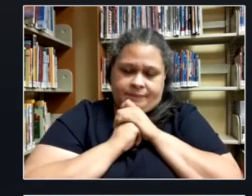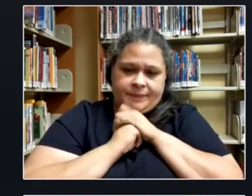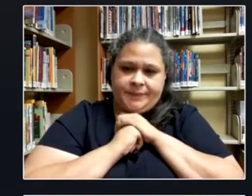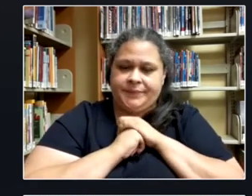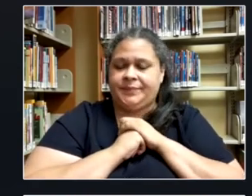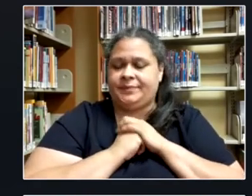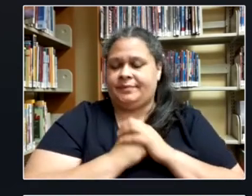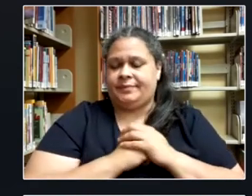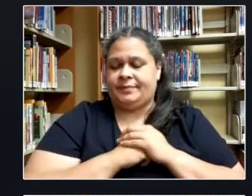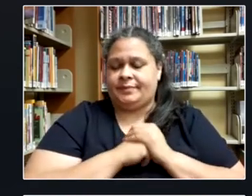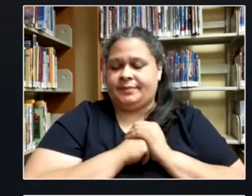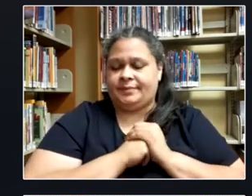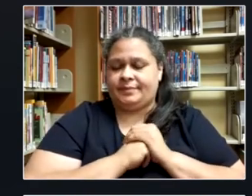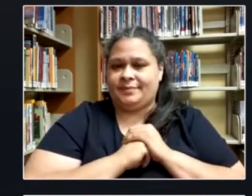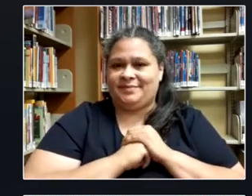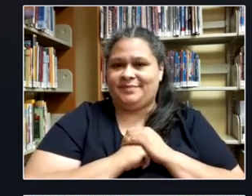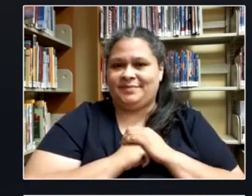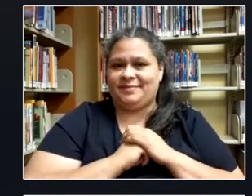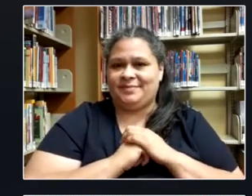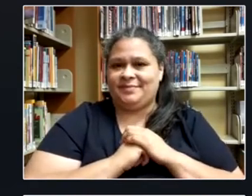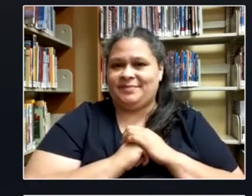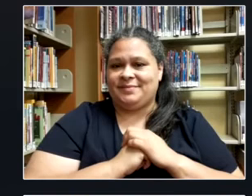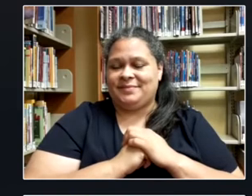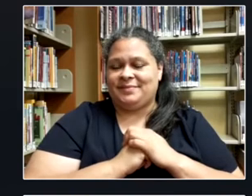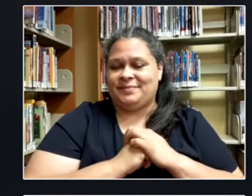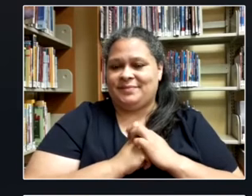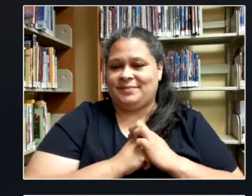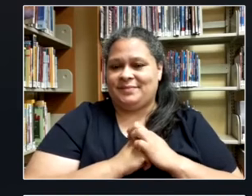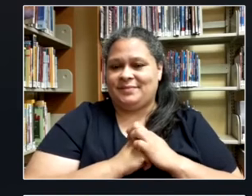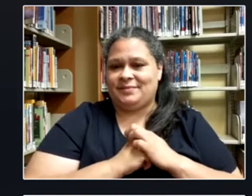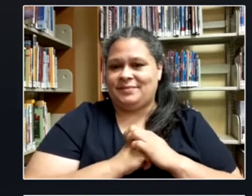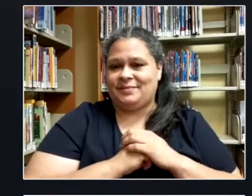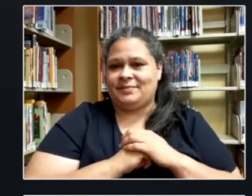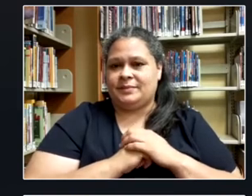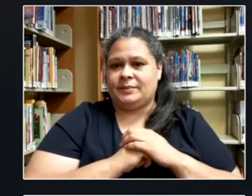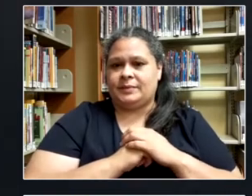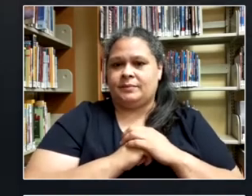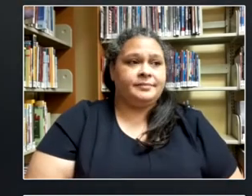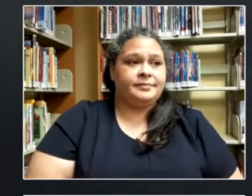Como el sol, la luna vigilaba, la tierra dio a luz.